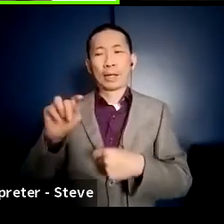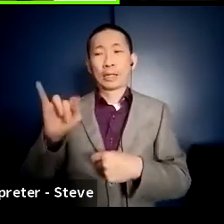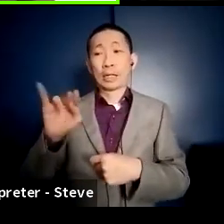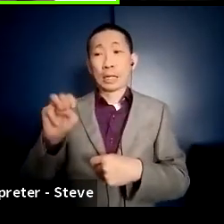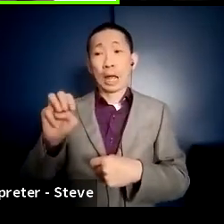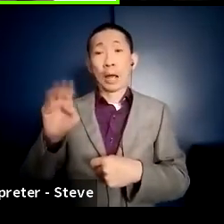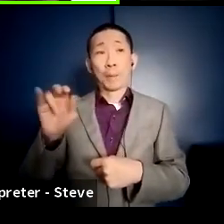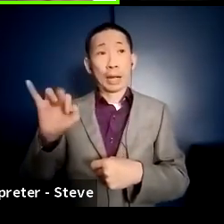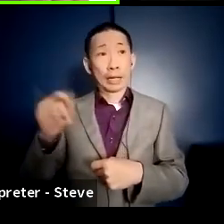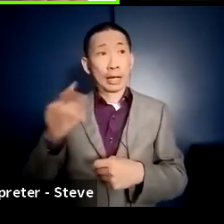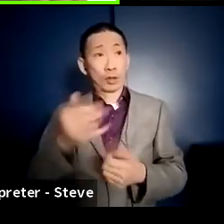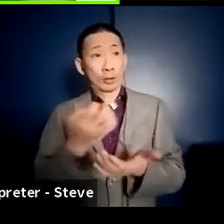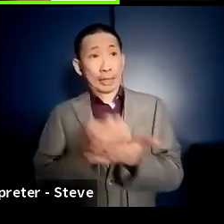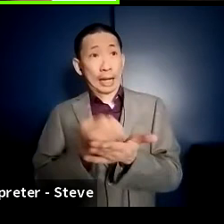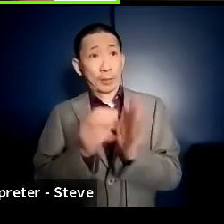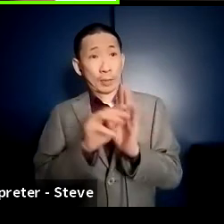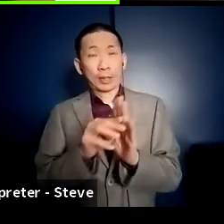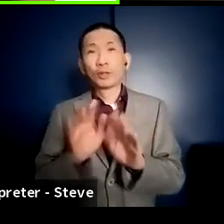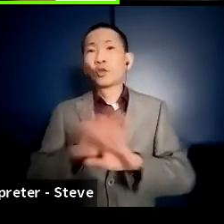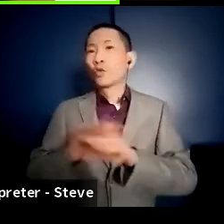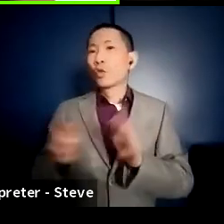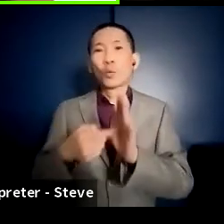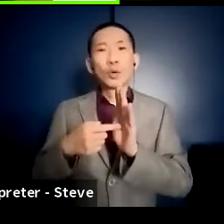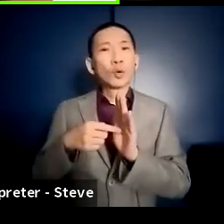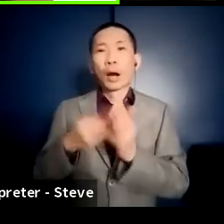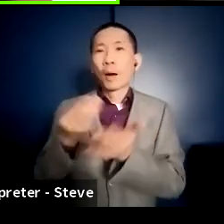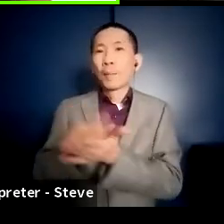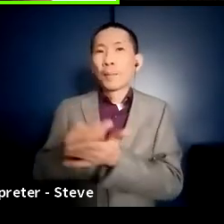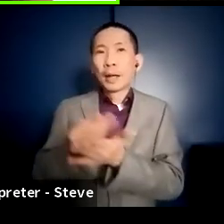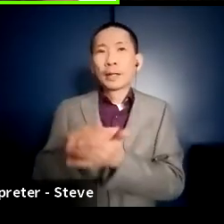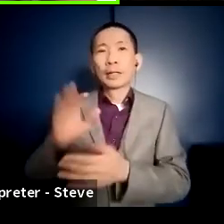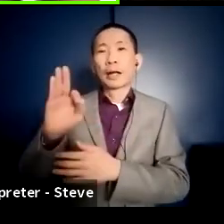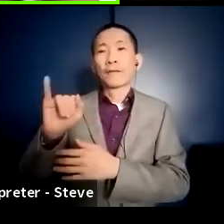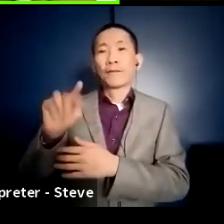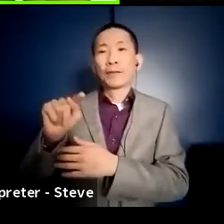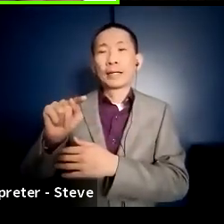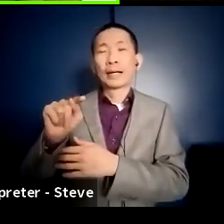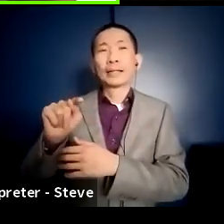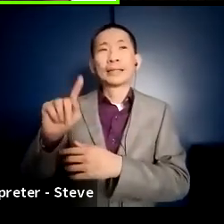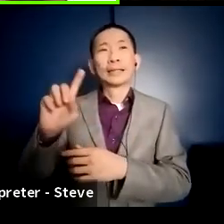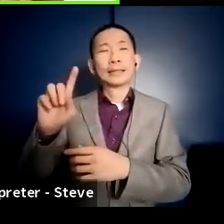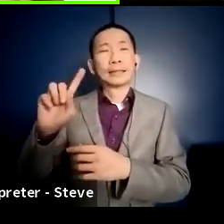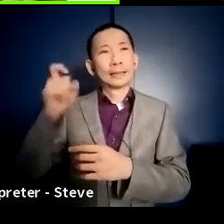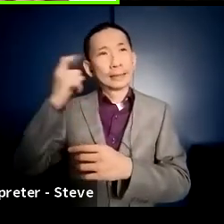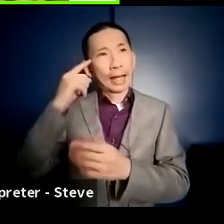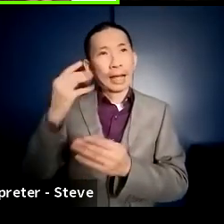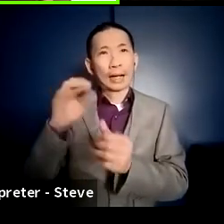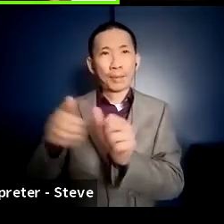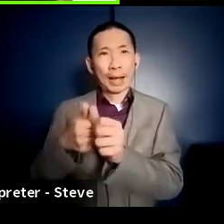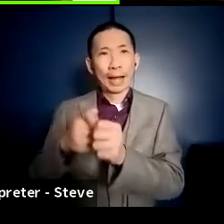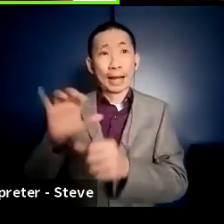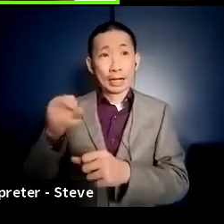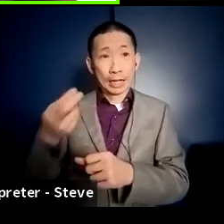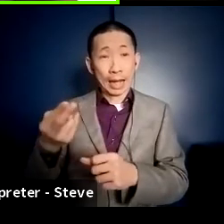don't require money, like fiat state-backed cash. There's also lots of different